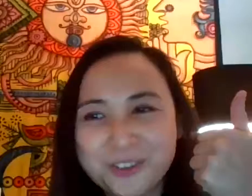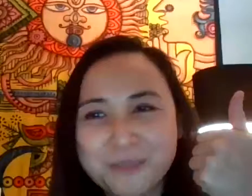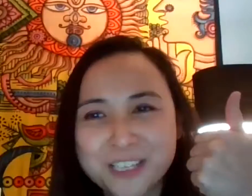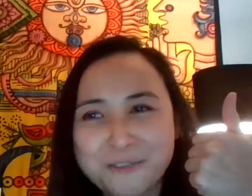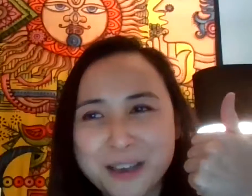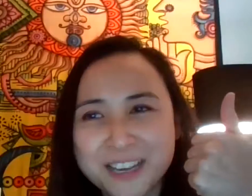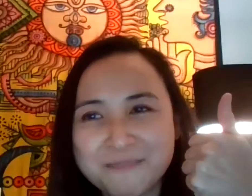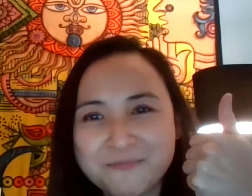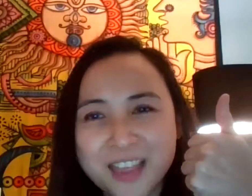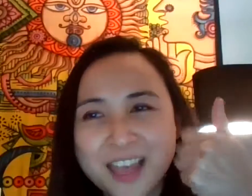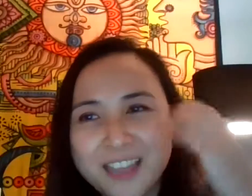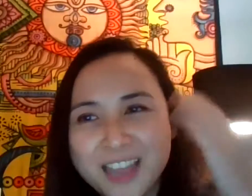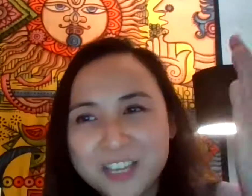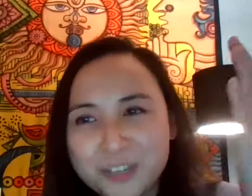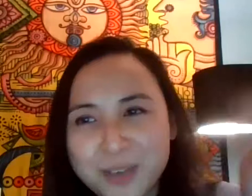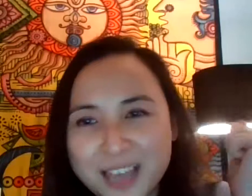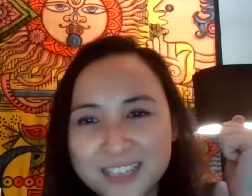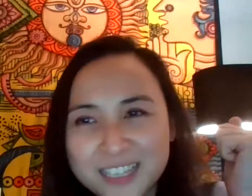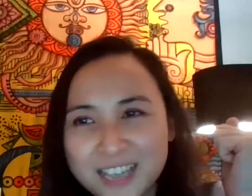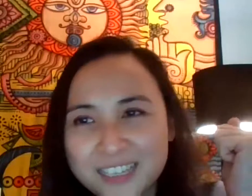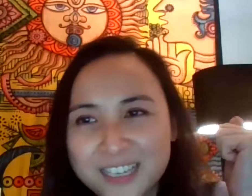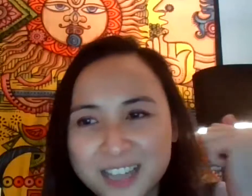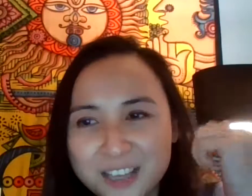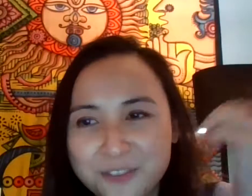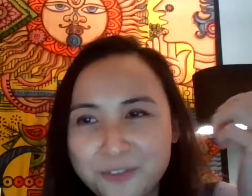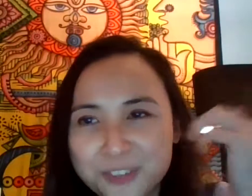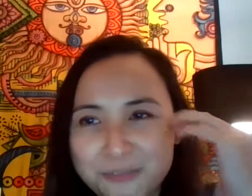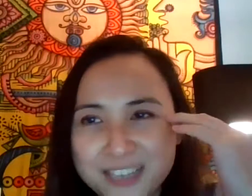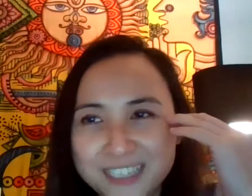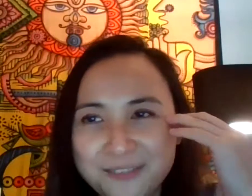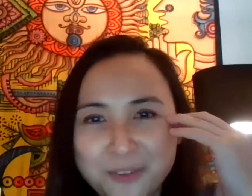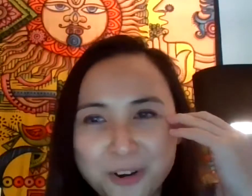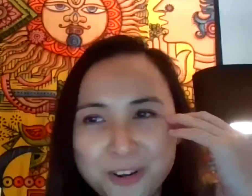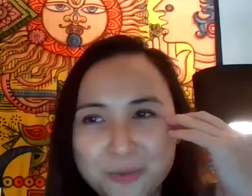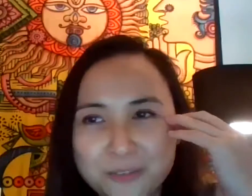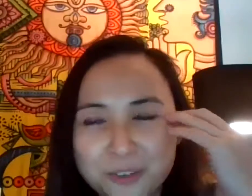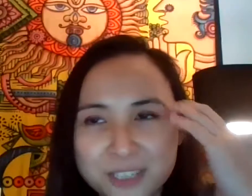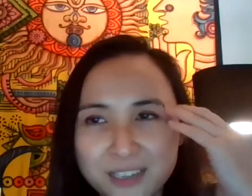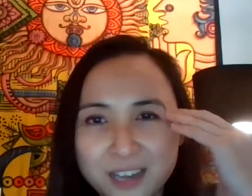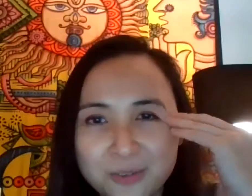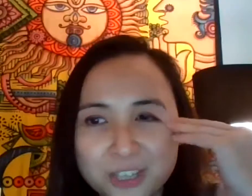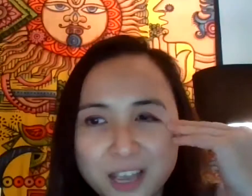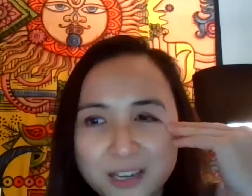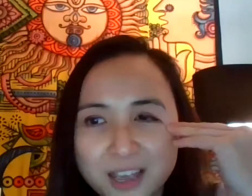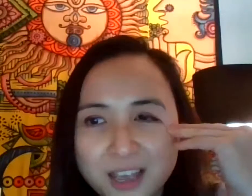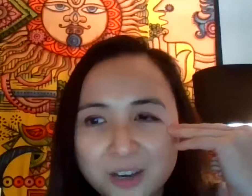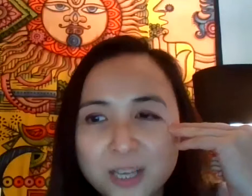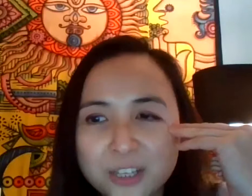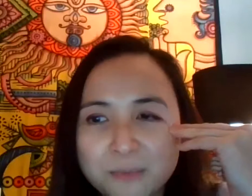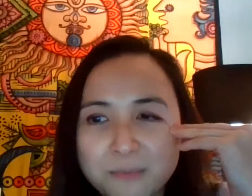Thank If you you so give much, me the list. everybody. And thank Okay. you to Annette Sandy. Thank you to Randy for your wonderful sign language